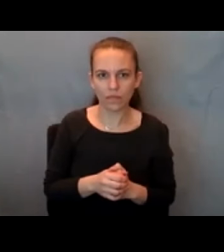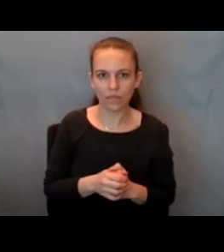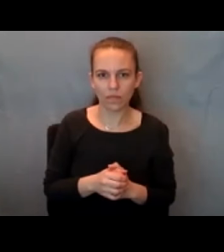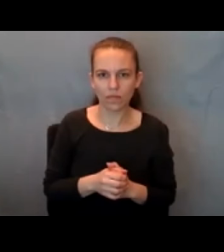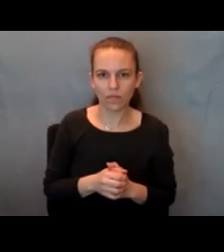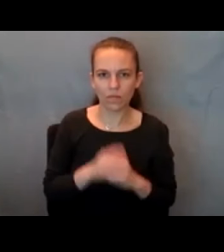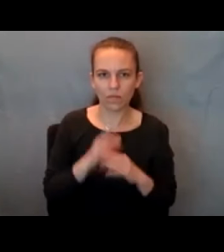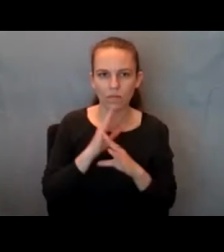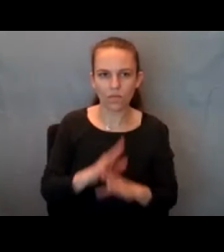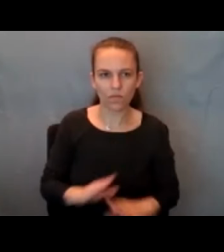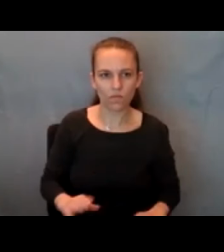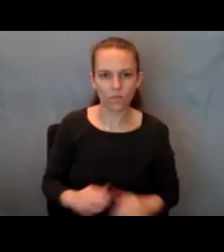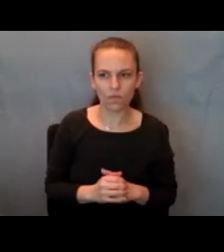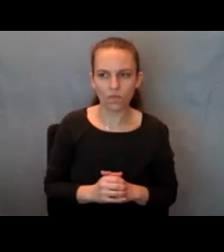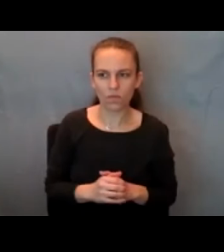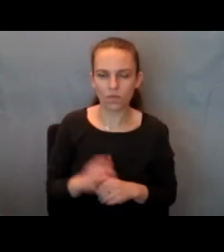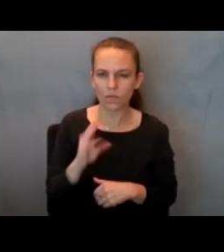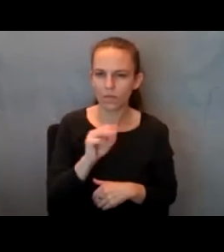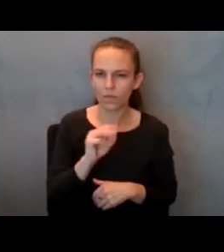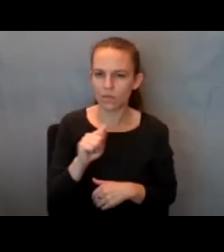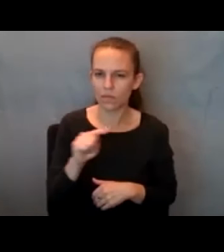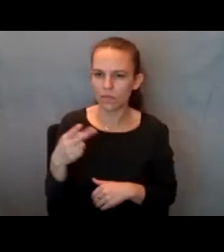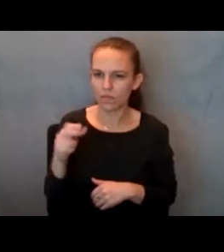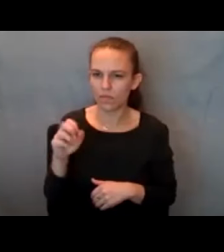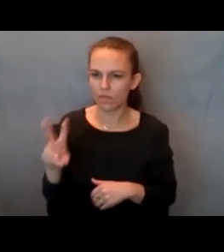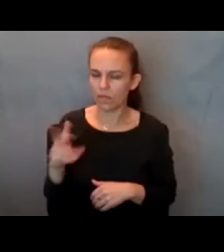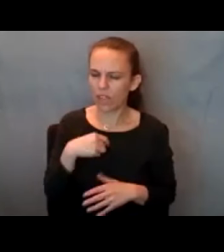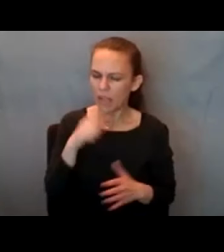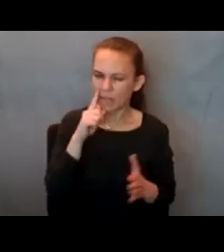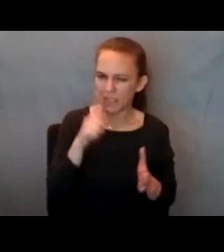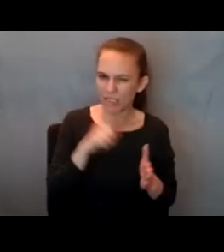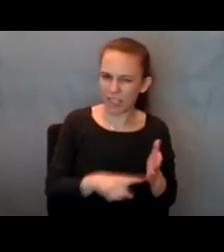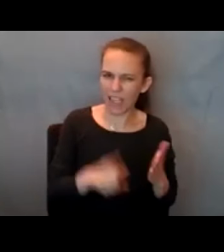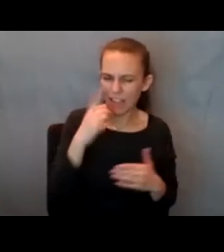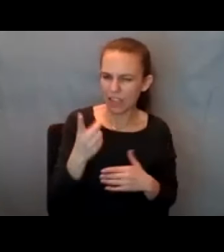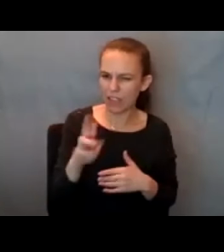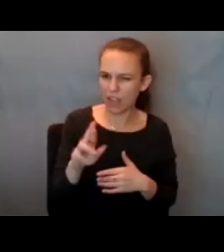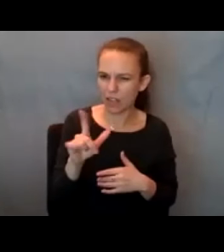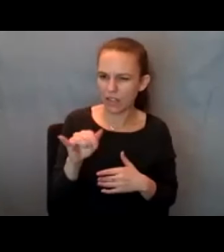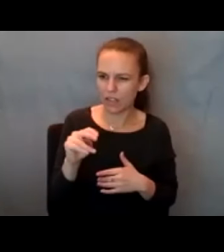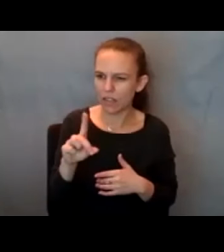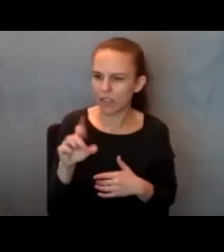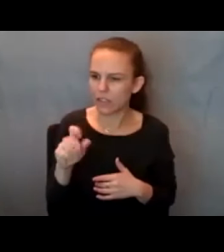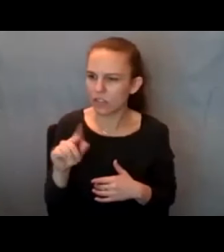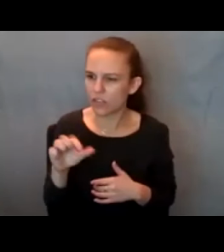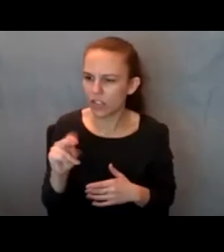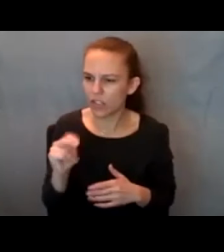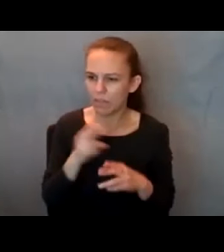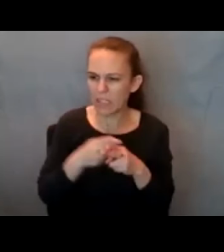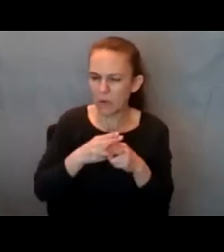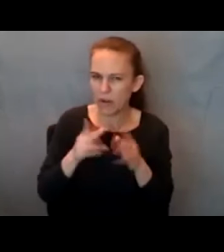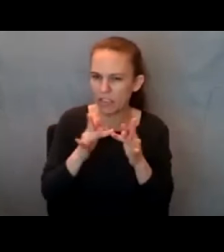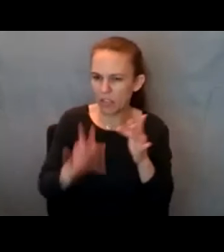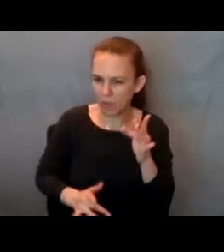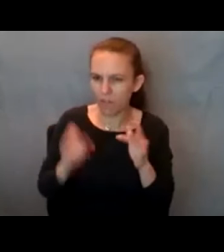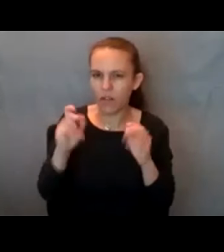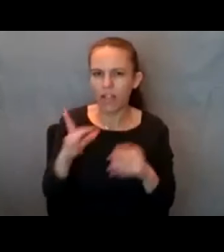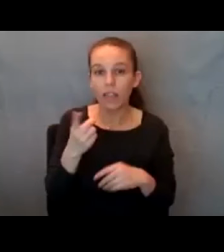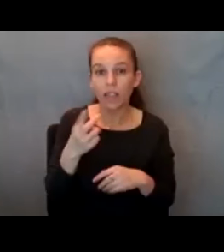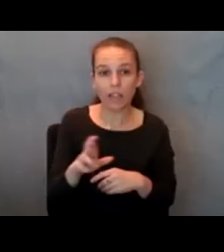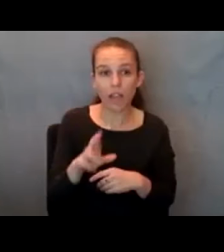And I'm just checking, we'll come back. I think Dr. Lindstrand may have temporarily dropped off the network. How about Dr. Mihigo?